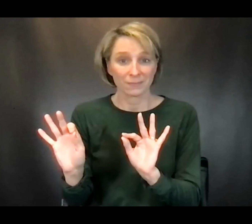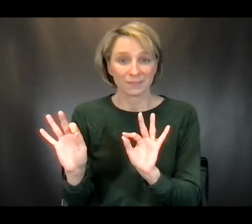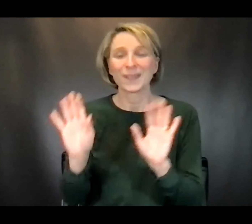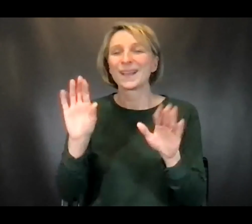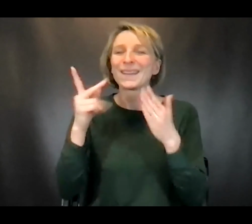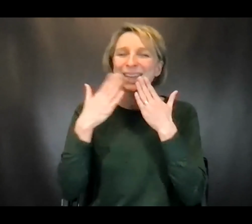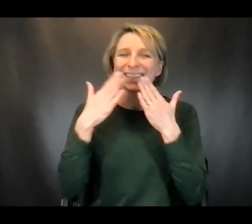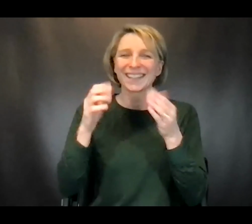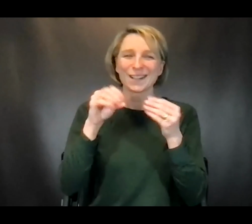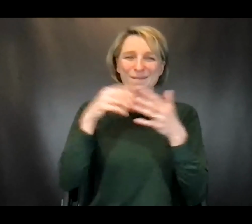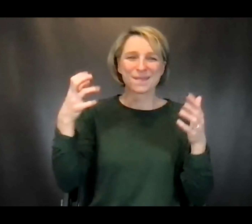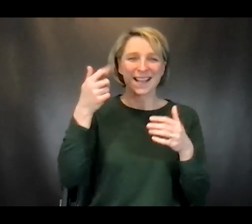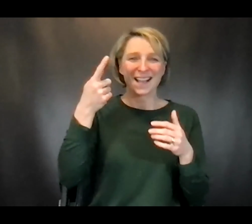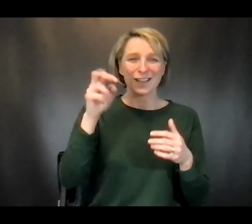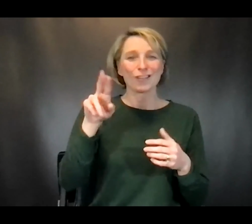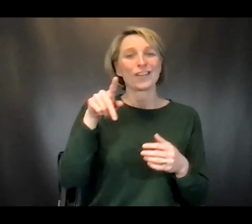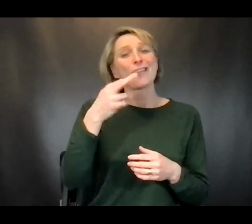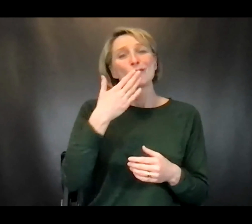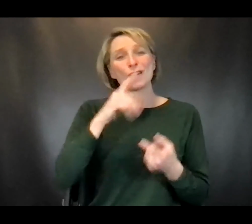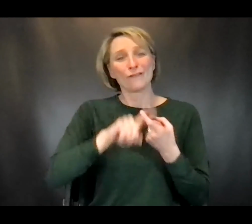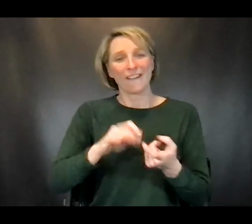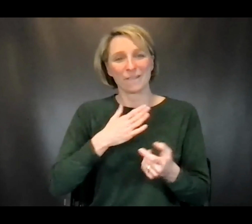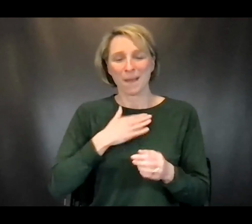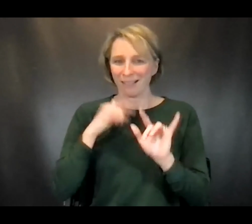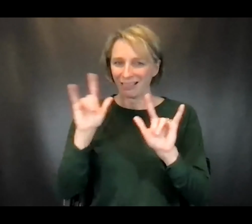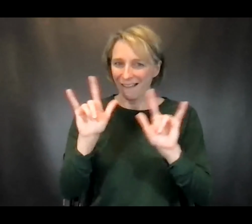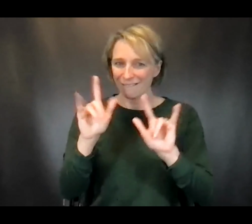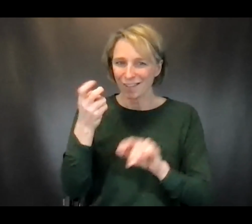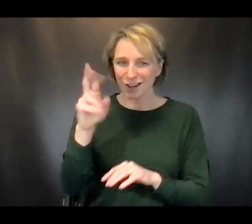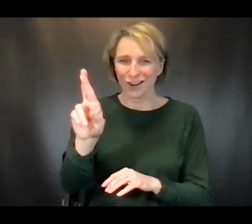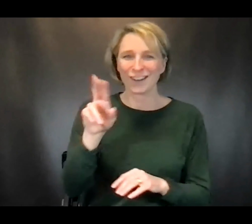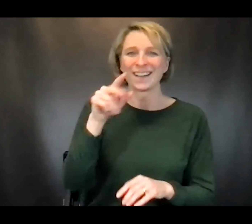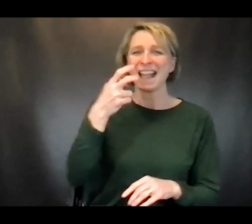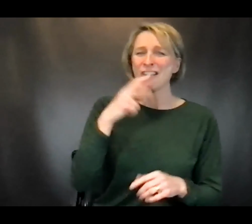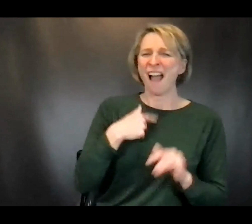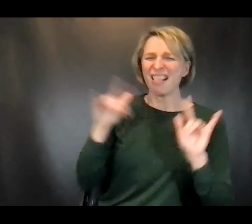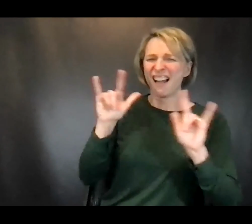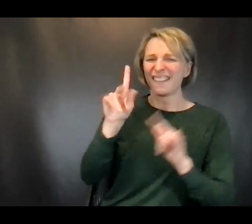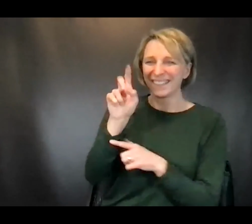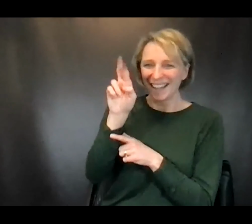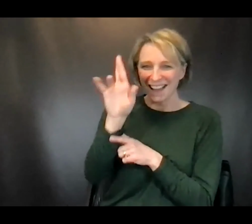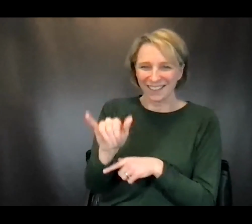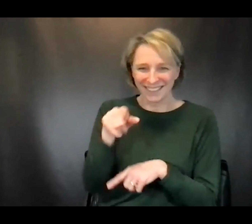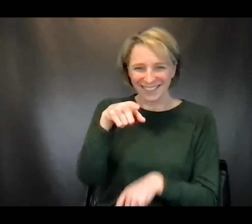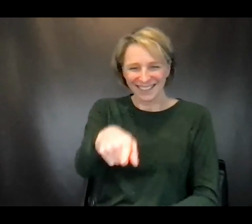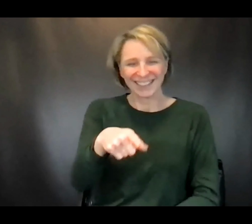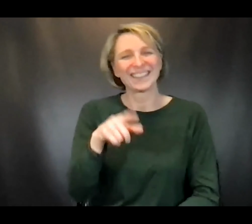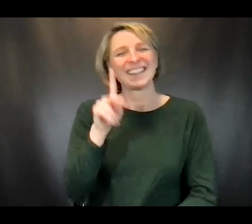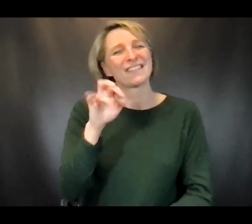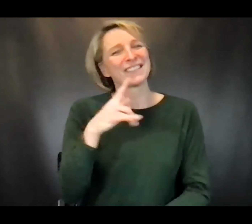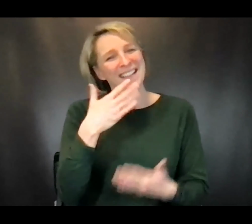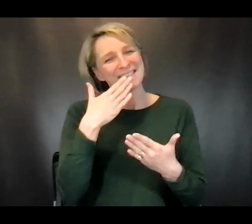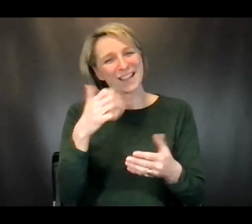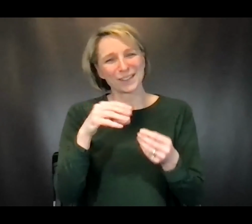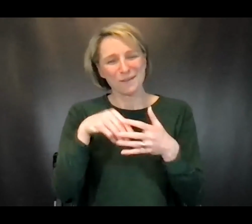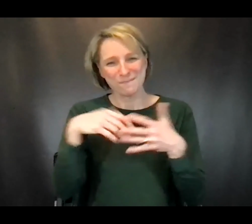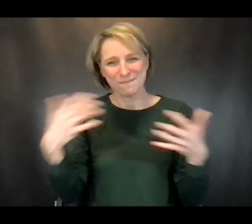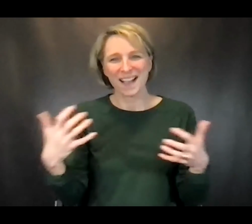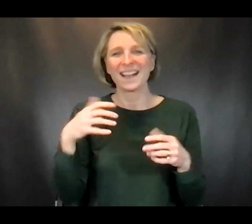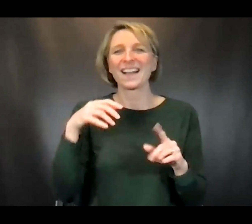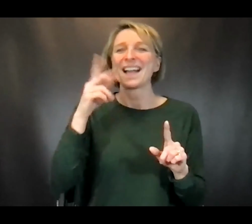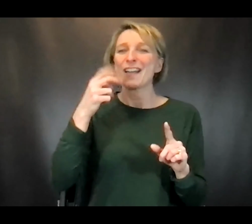Thank you so much, Heather. Heather is a friend of mine, and I love Heather. Thank you so much. I love Carrie. You are very healing for us. Thank you. Yes.